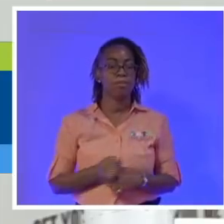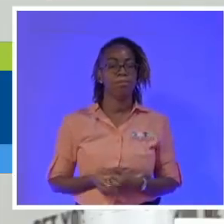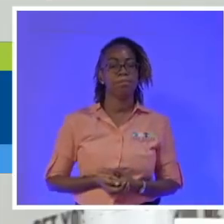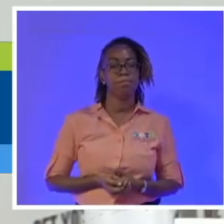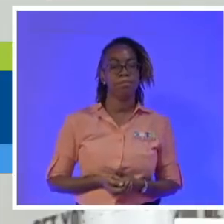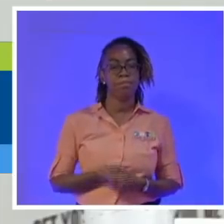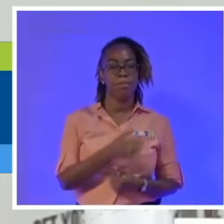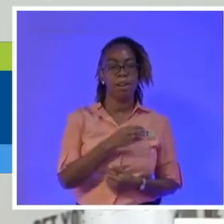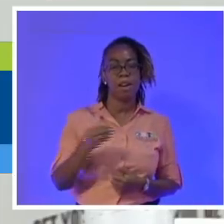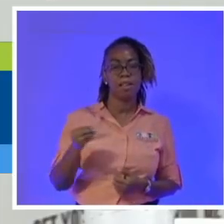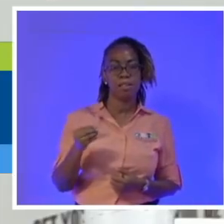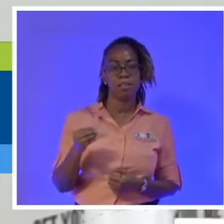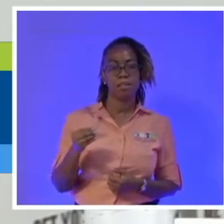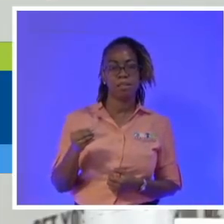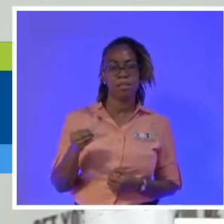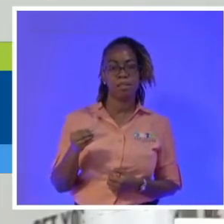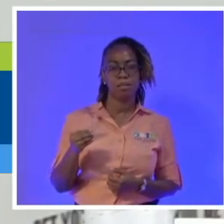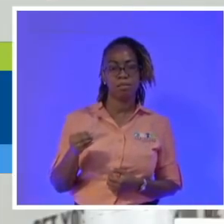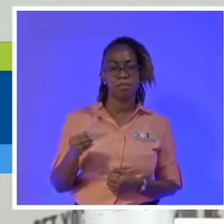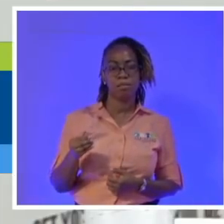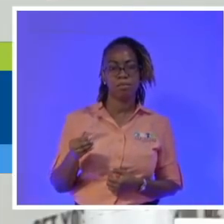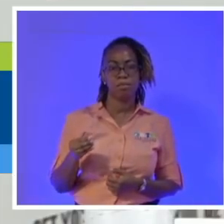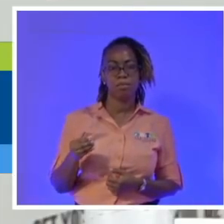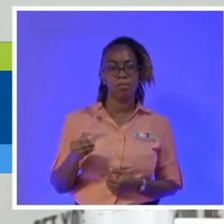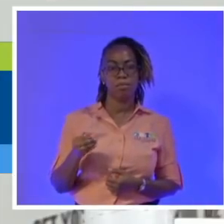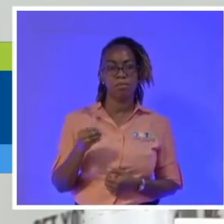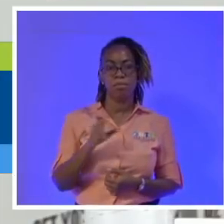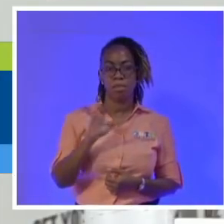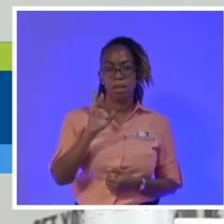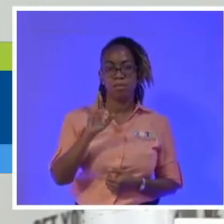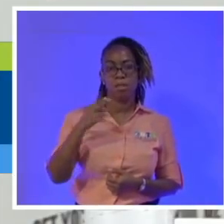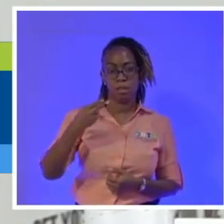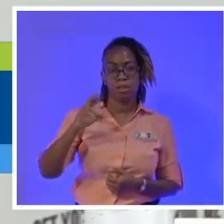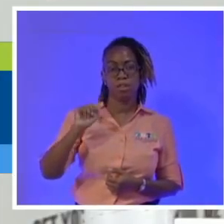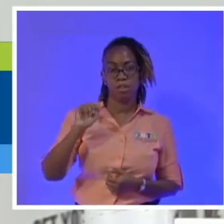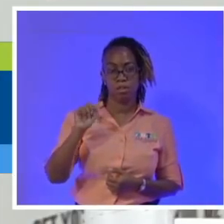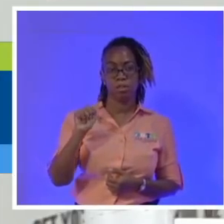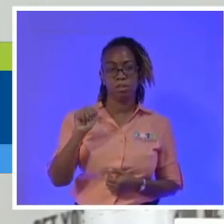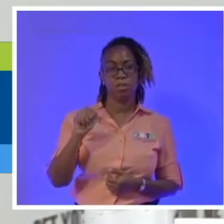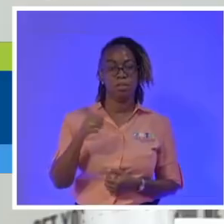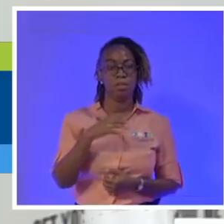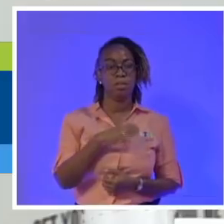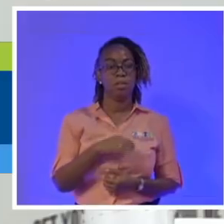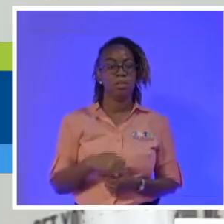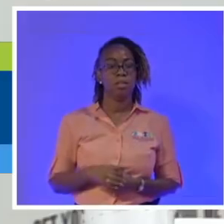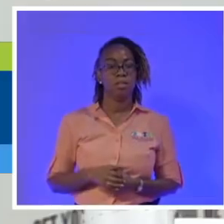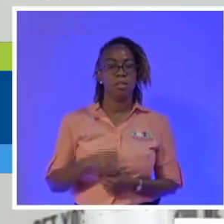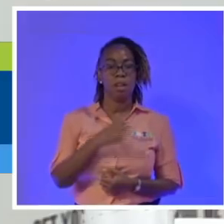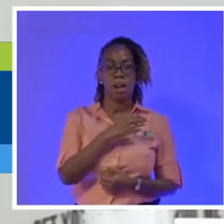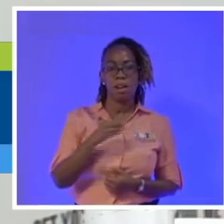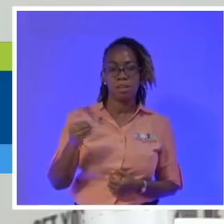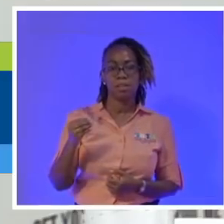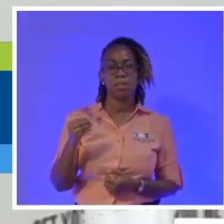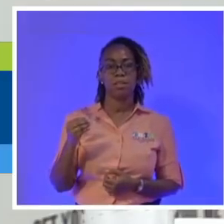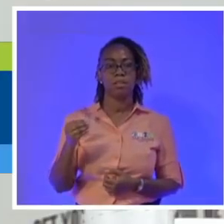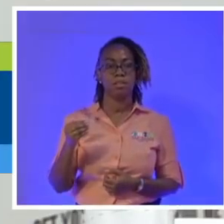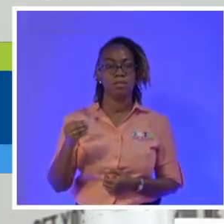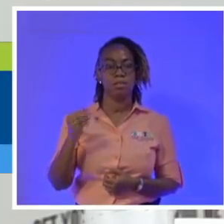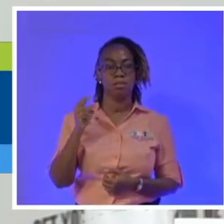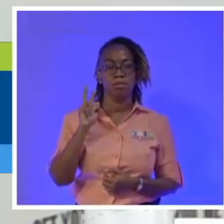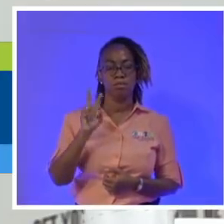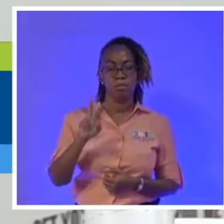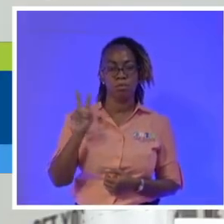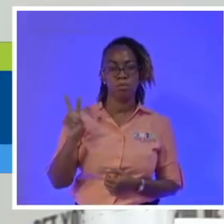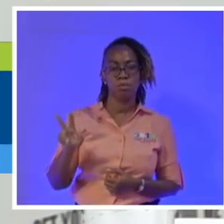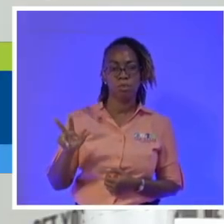and at the RHs, being treated for COVID-19, and of those, 23